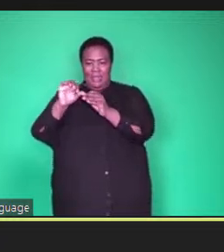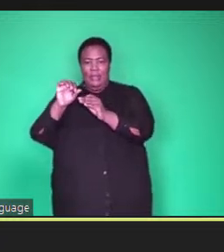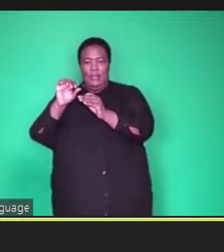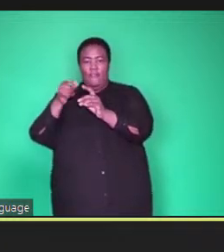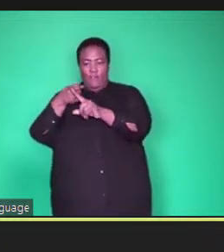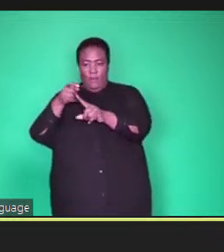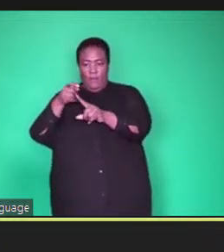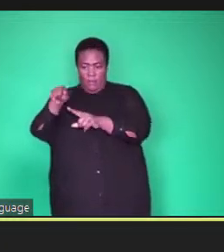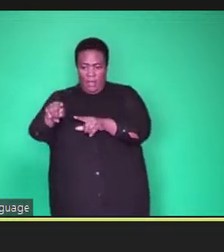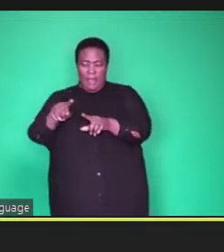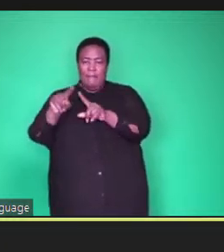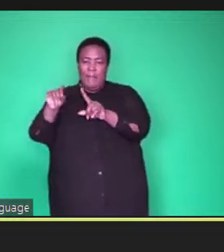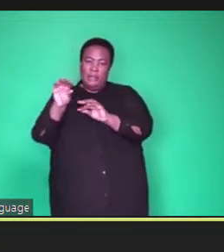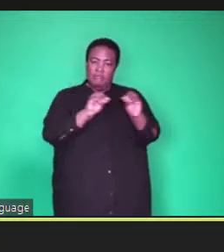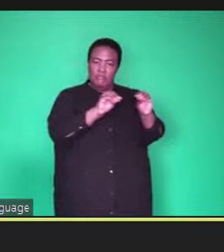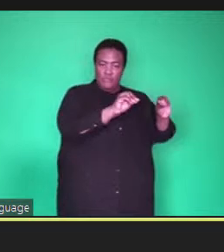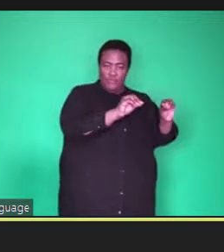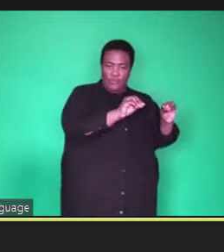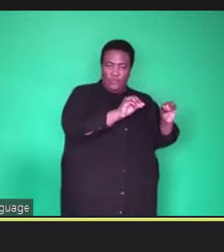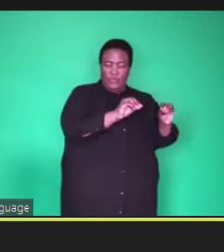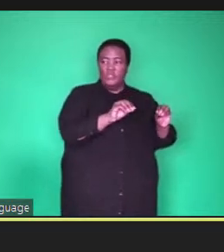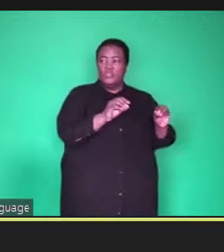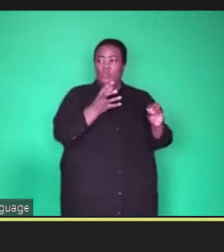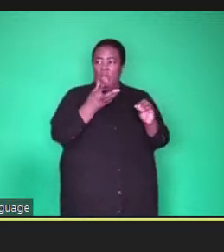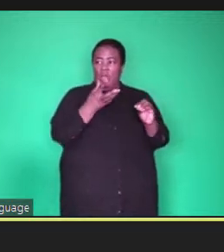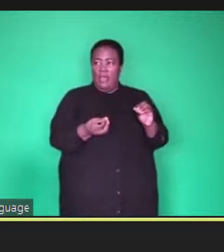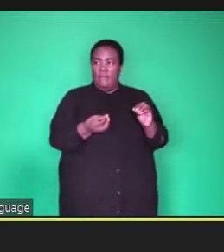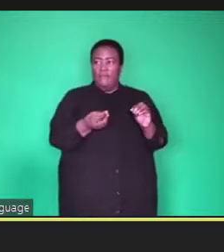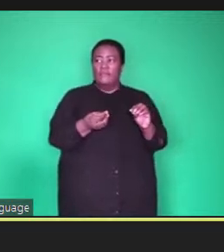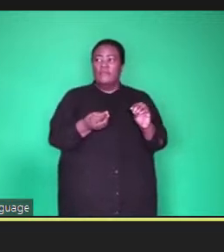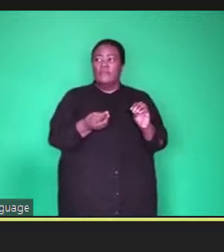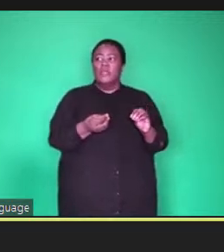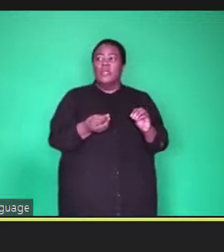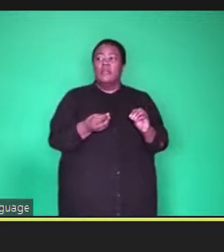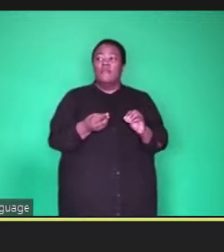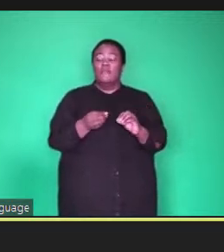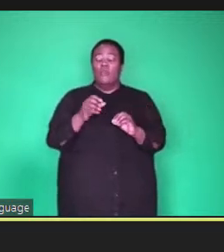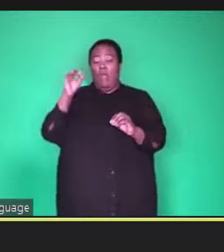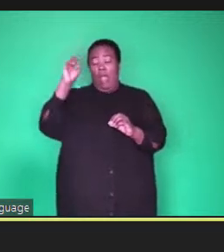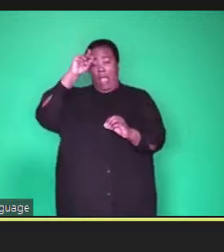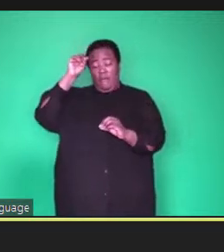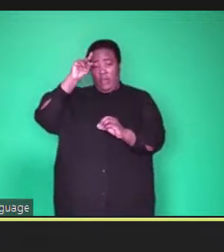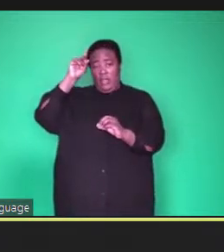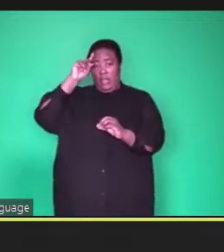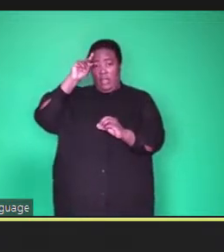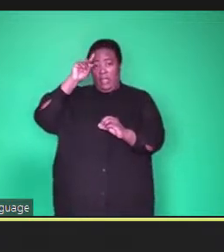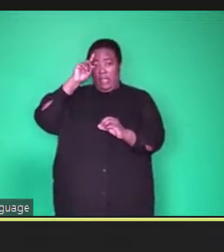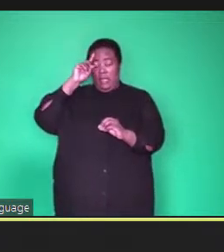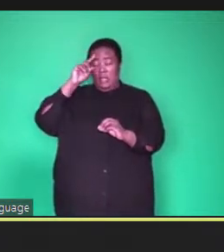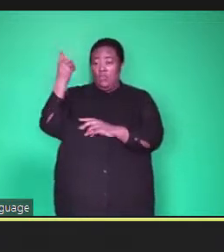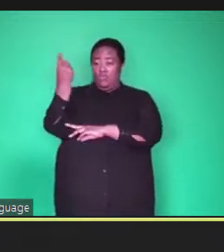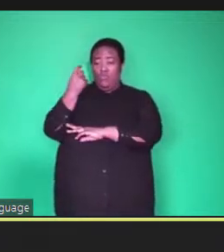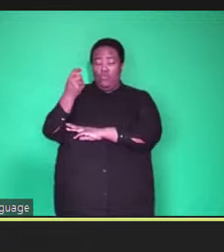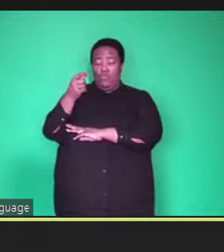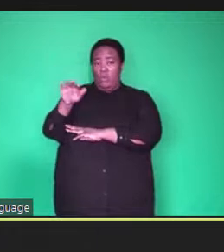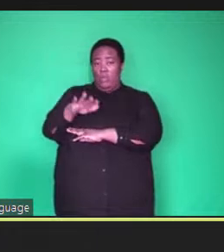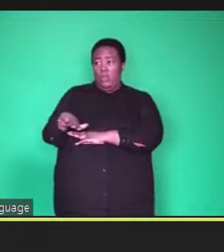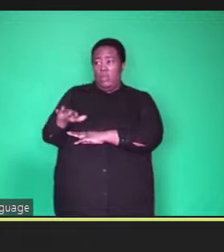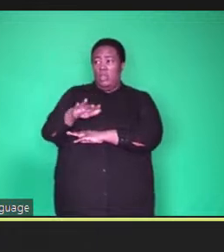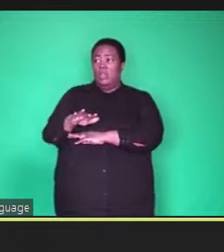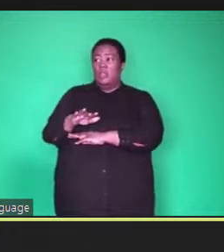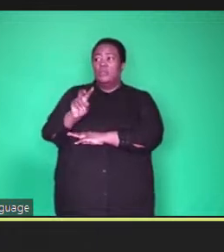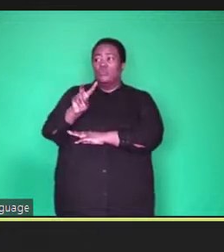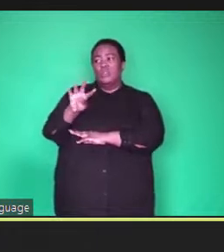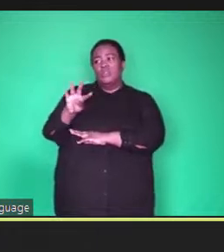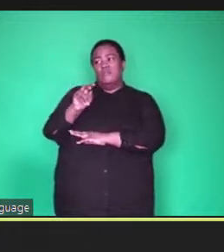in 2017, 17%, but for African rural households, especially 24%. See, it's not so dissimilar from what we were